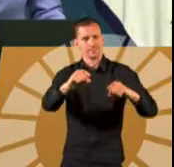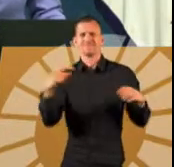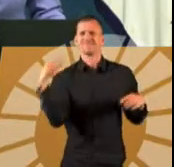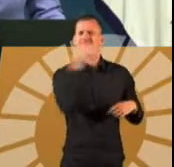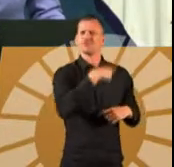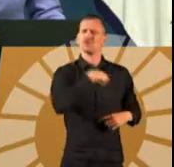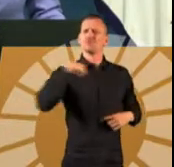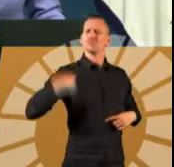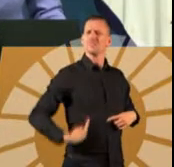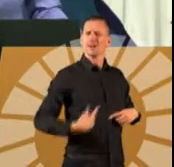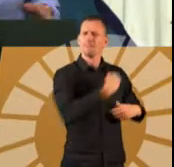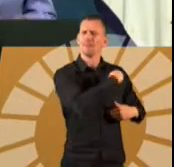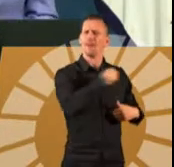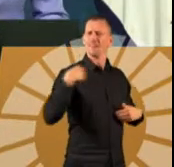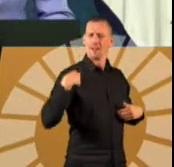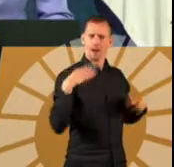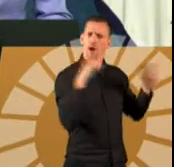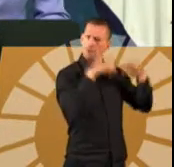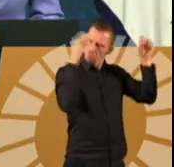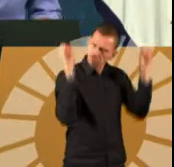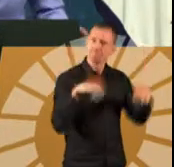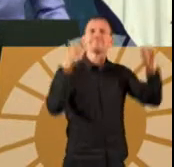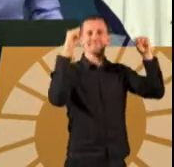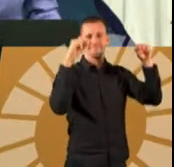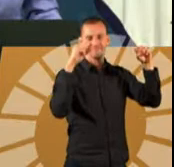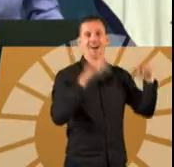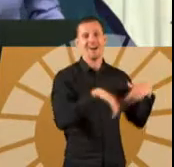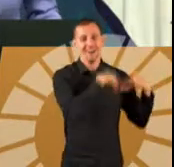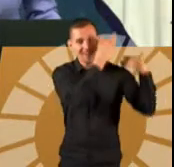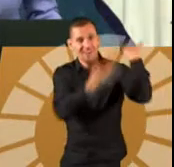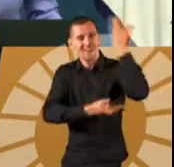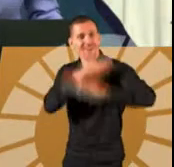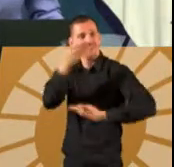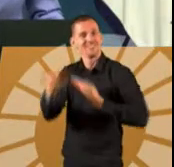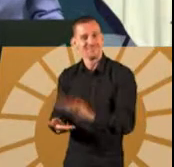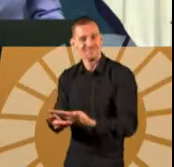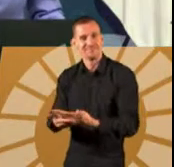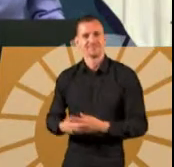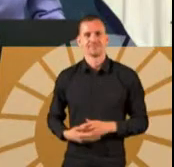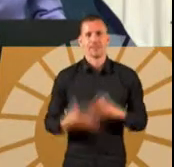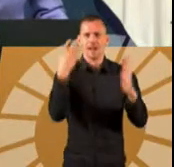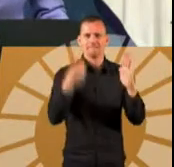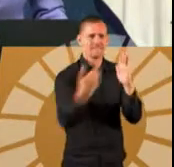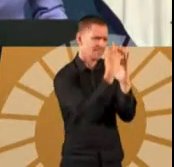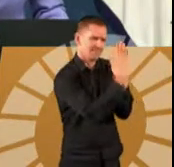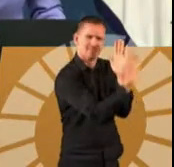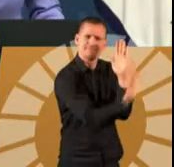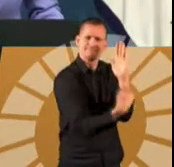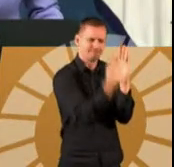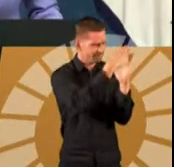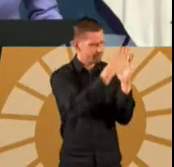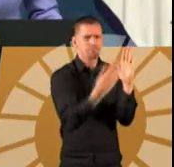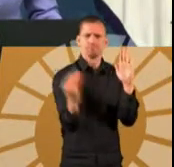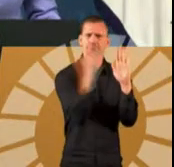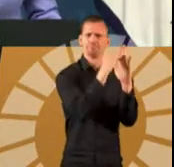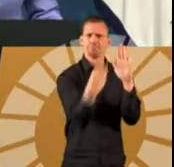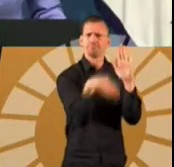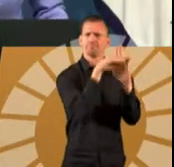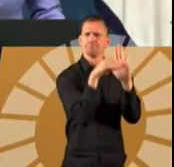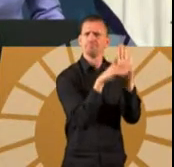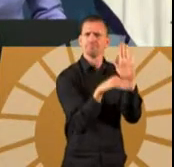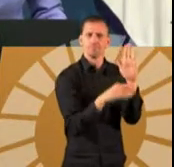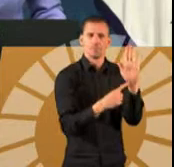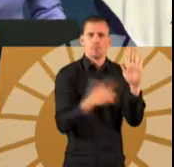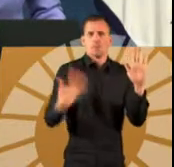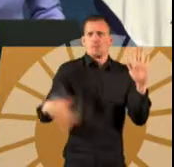our nation. And for me, it is an honor to be here with you now as we recommit